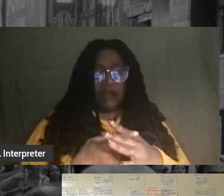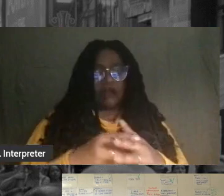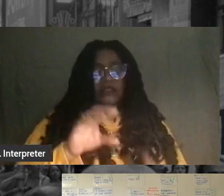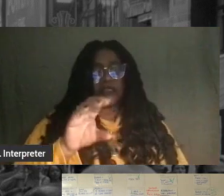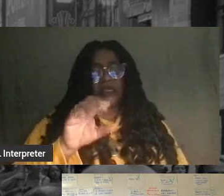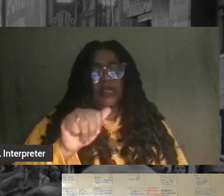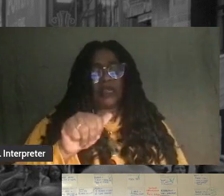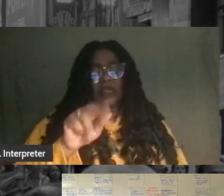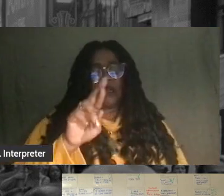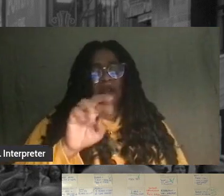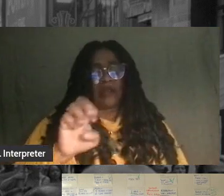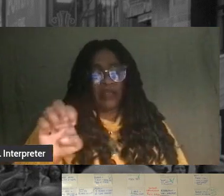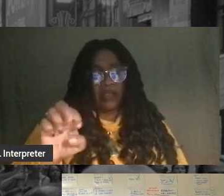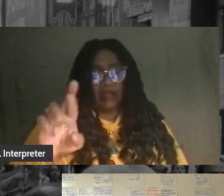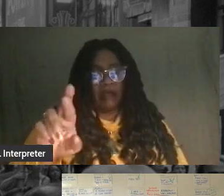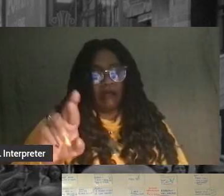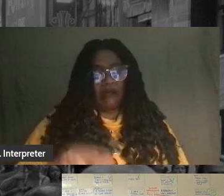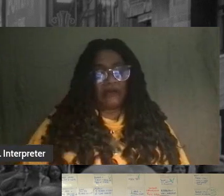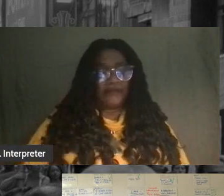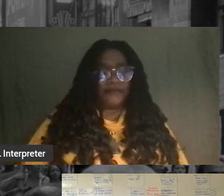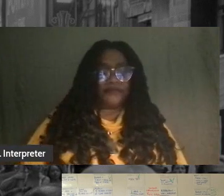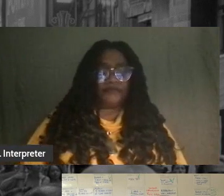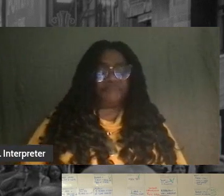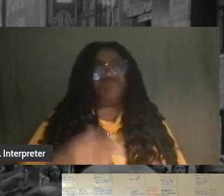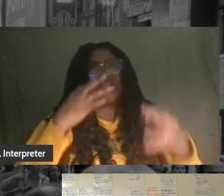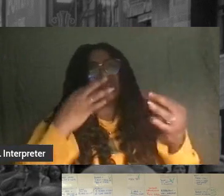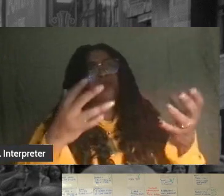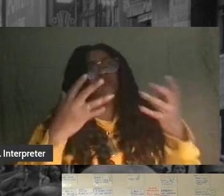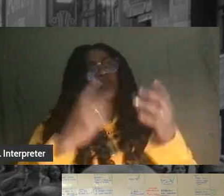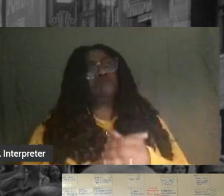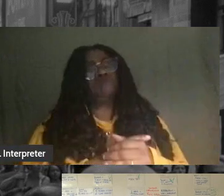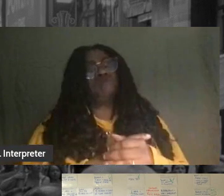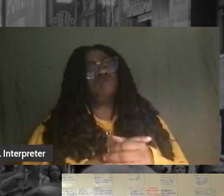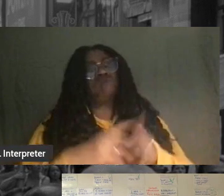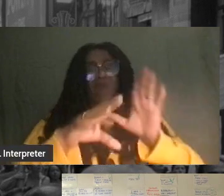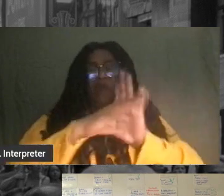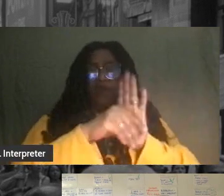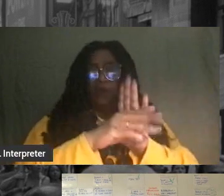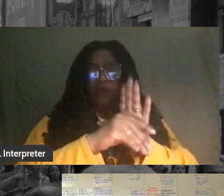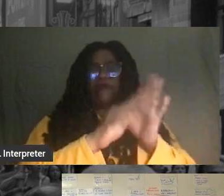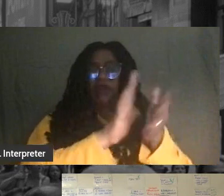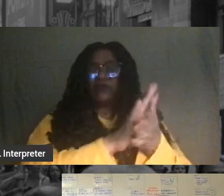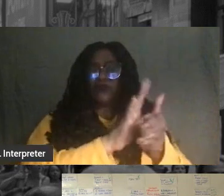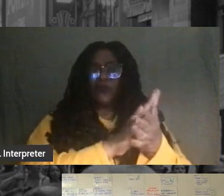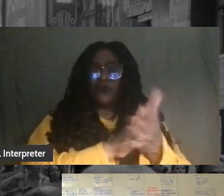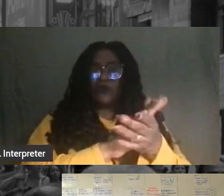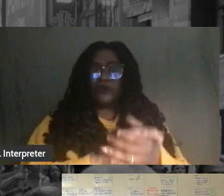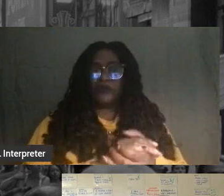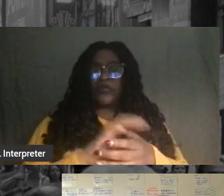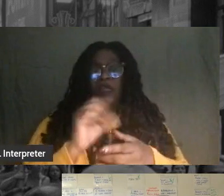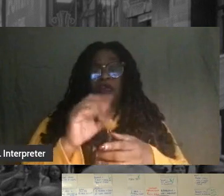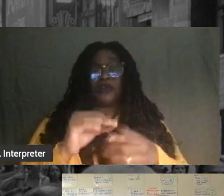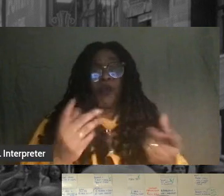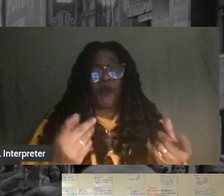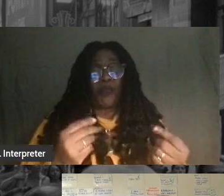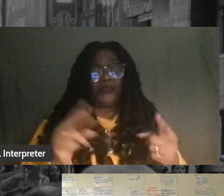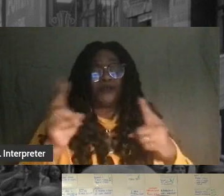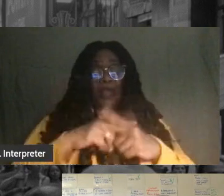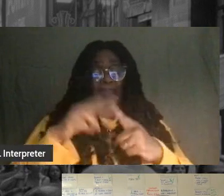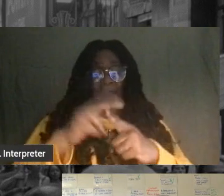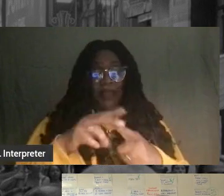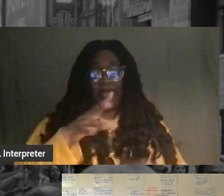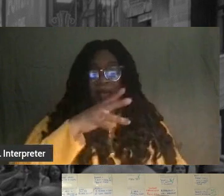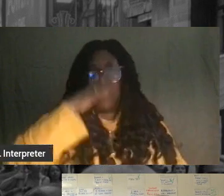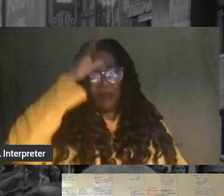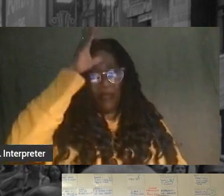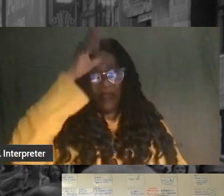I did decide that I wanted to go to film school. And so I applied. My parents were not going to